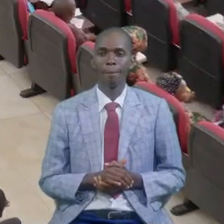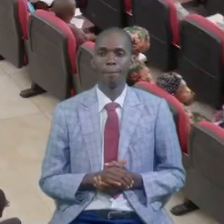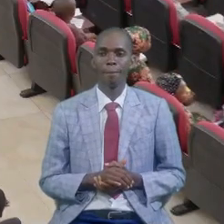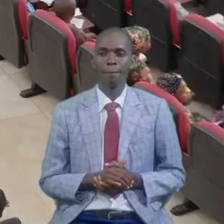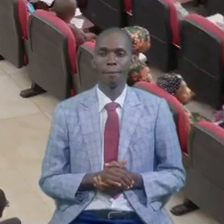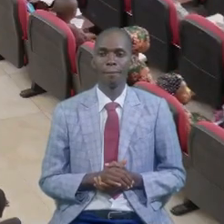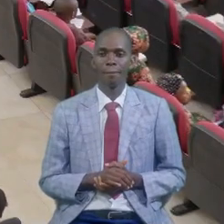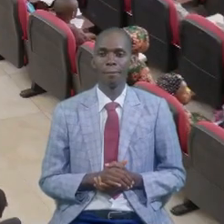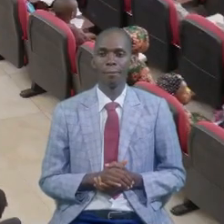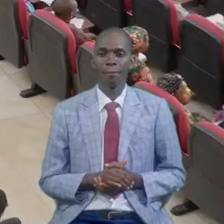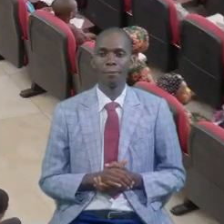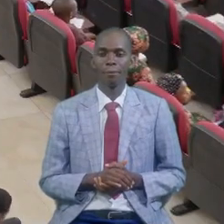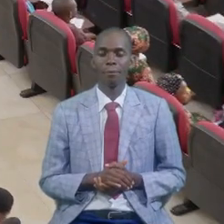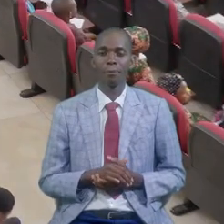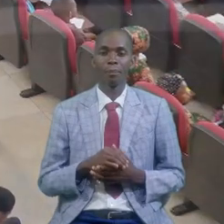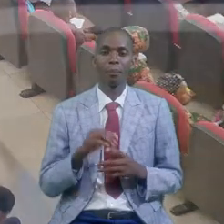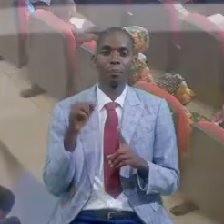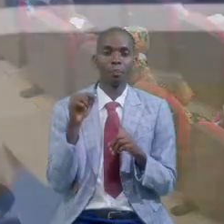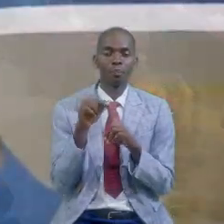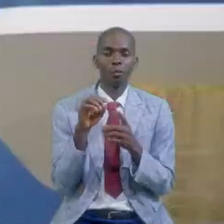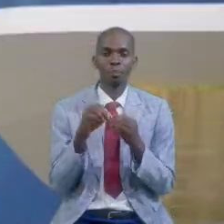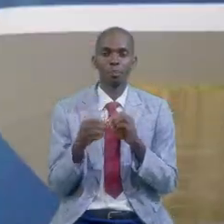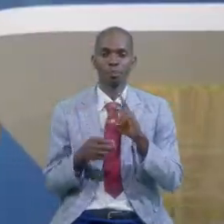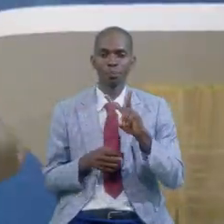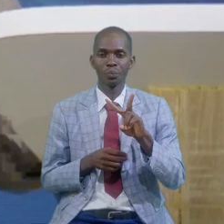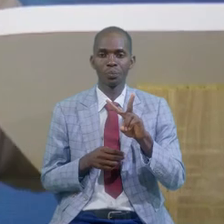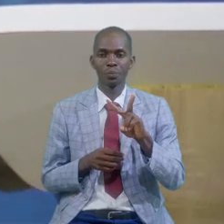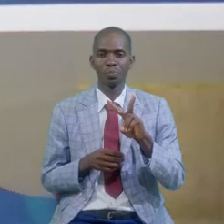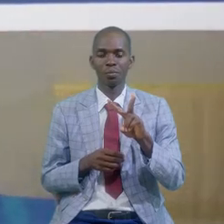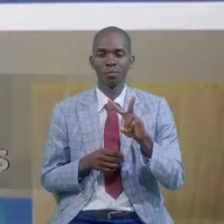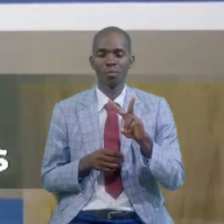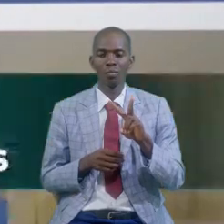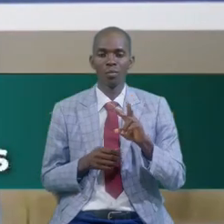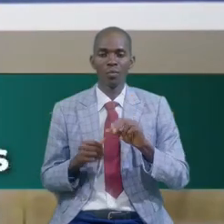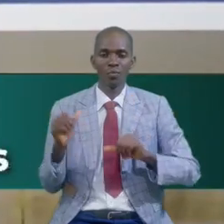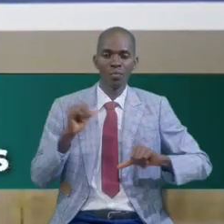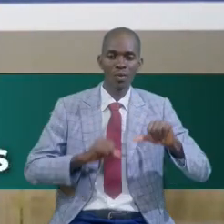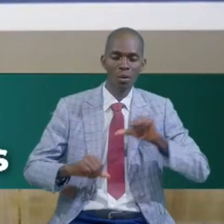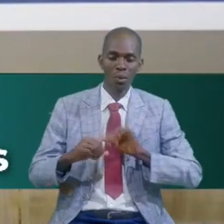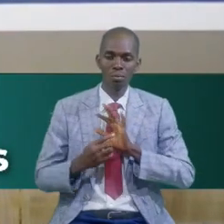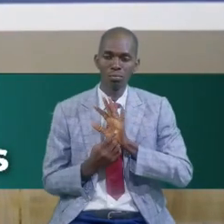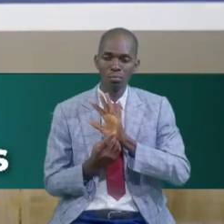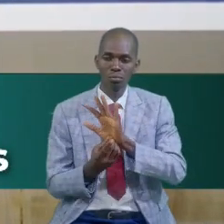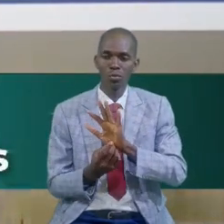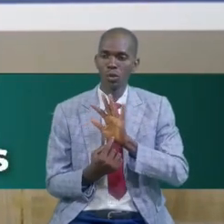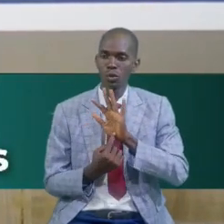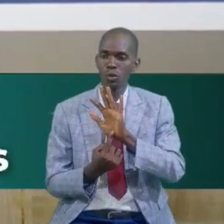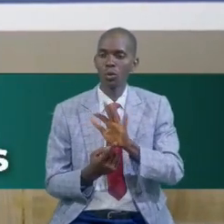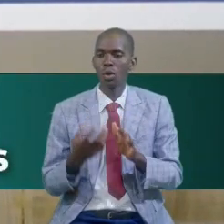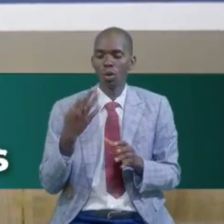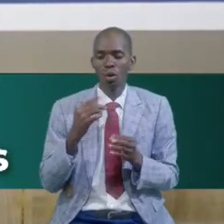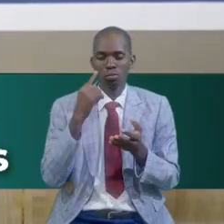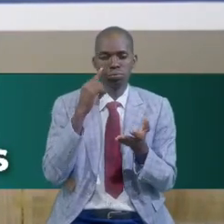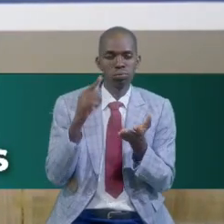Let's come to number two now. Point number two, dramatic demonstration of